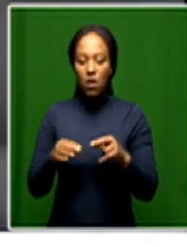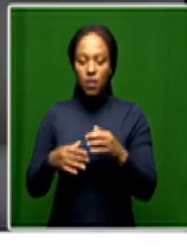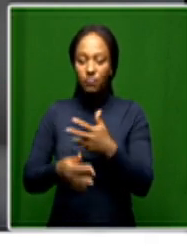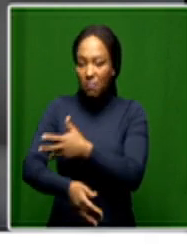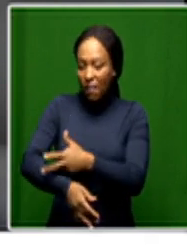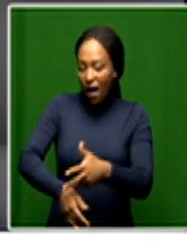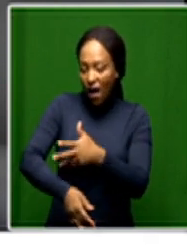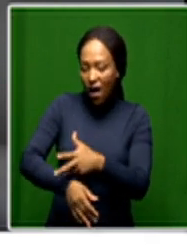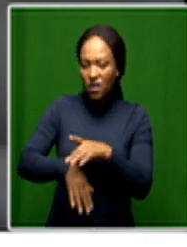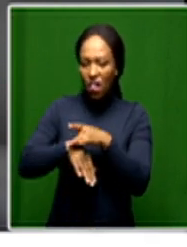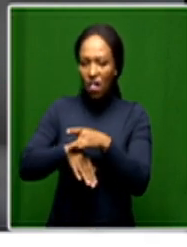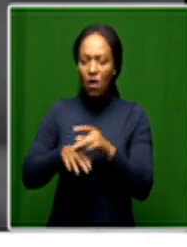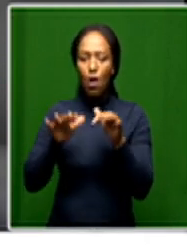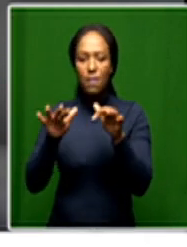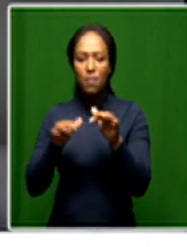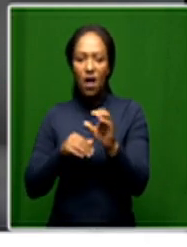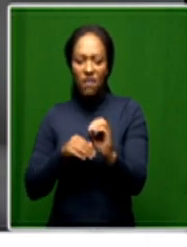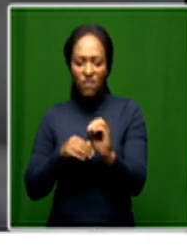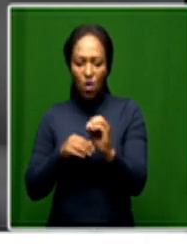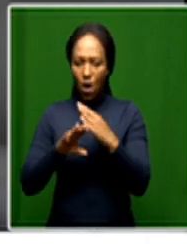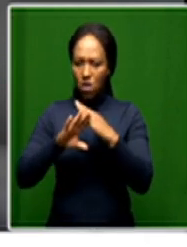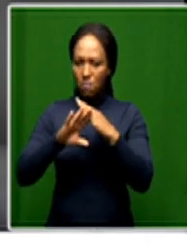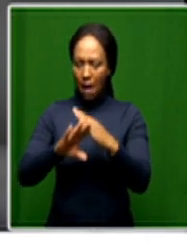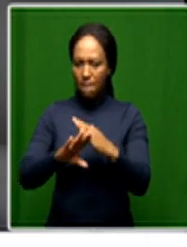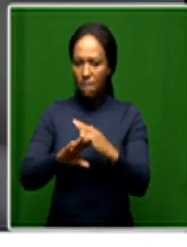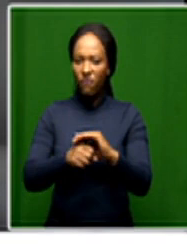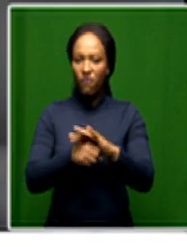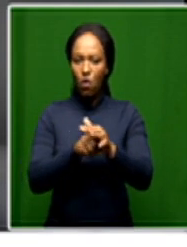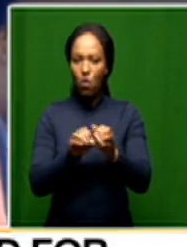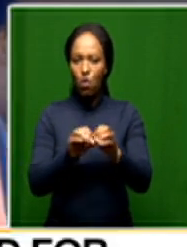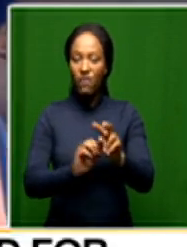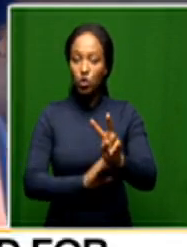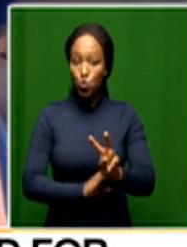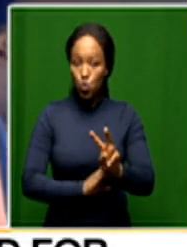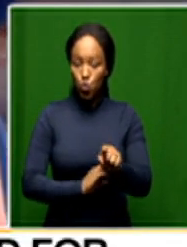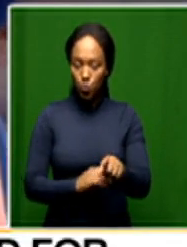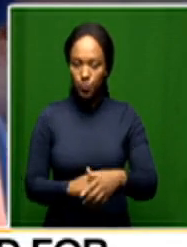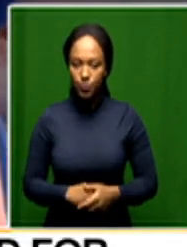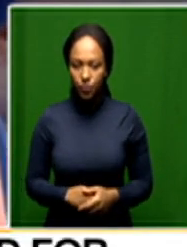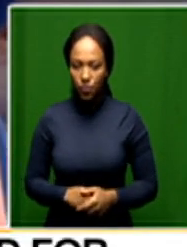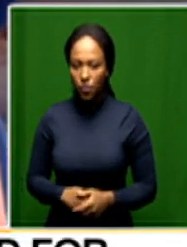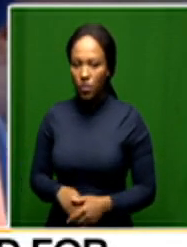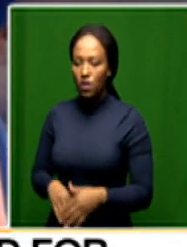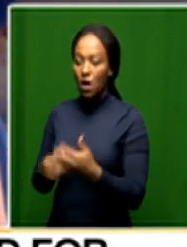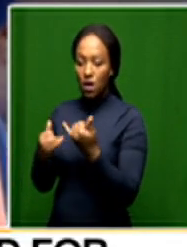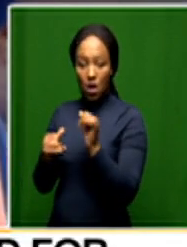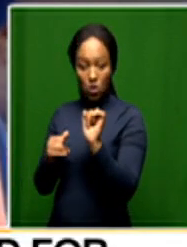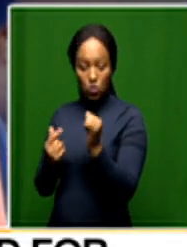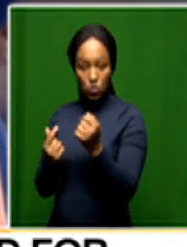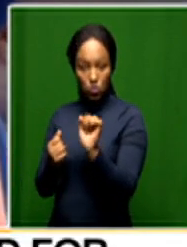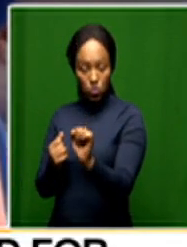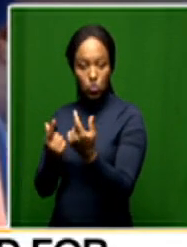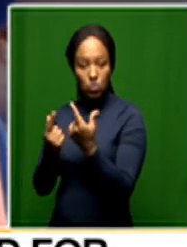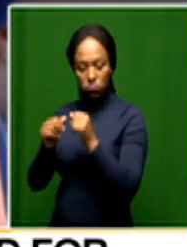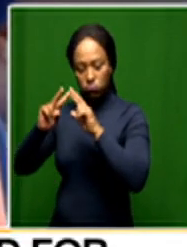case, antibodies to the virus SARS-CoV-2. Mm. Let's look a little bit more at the study now, because it